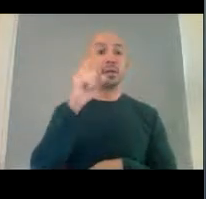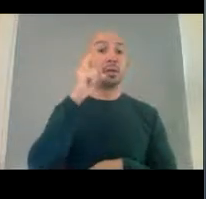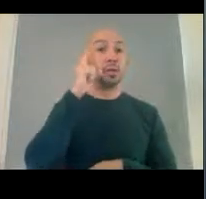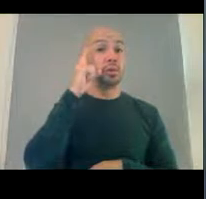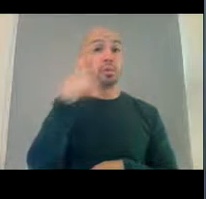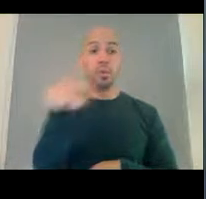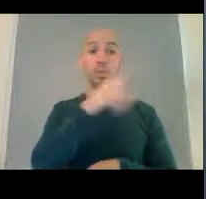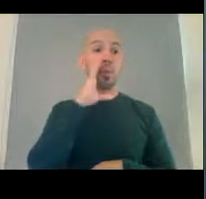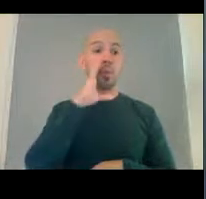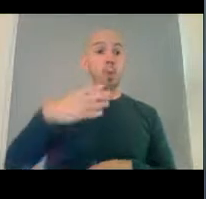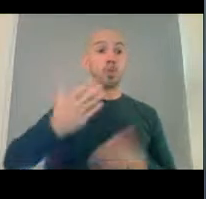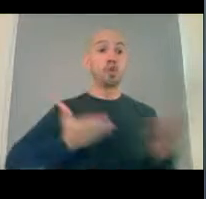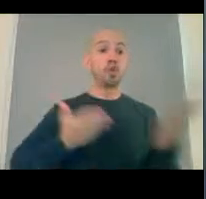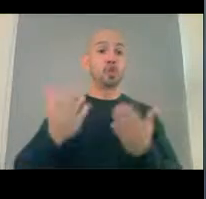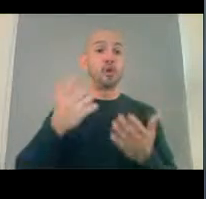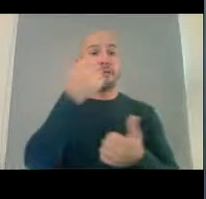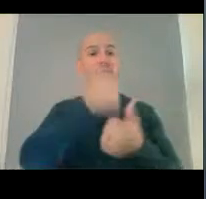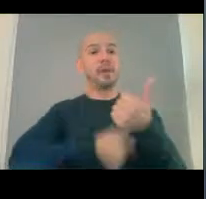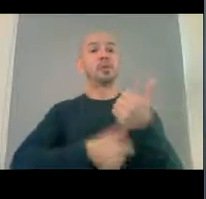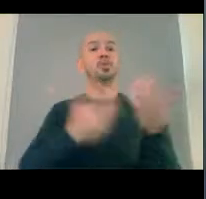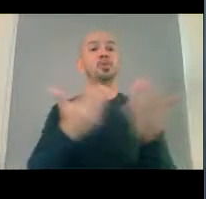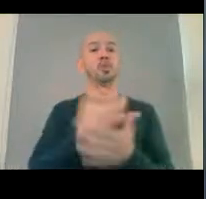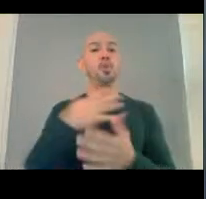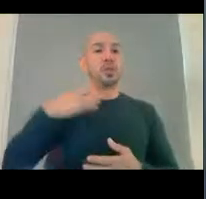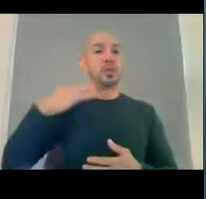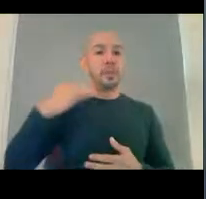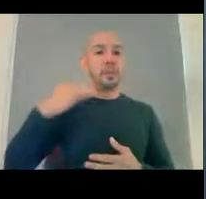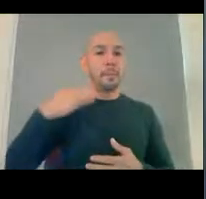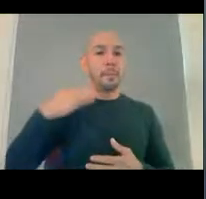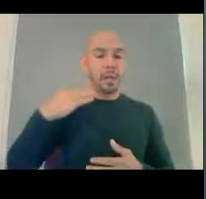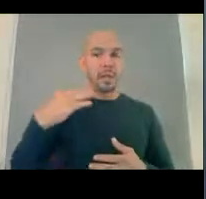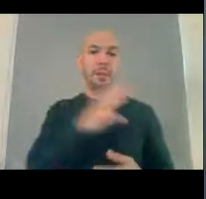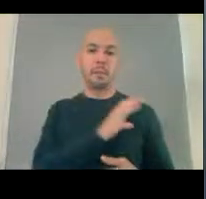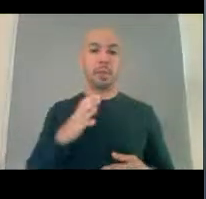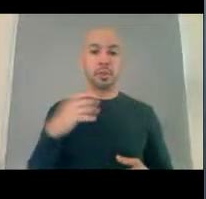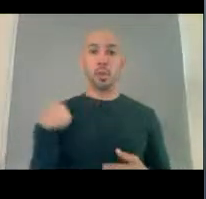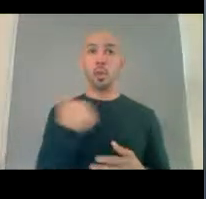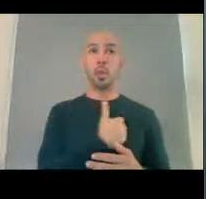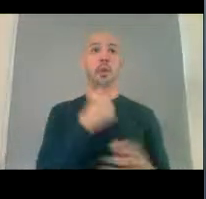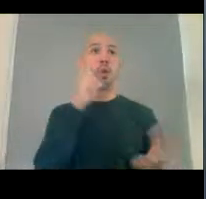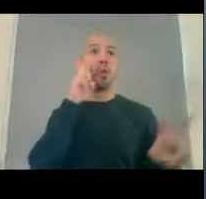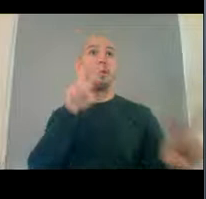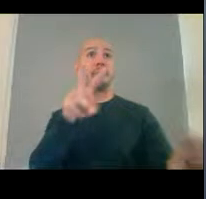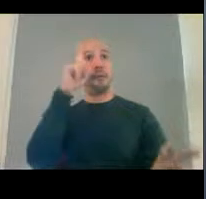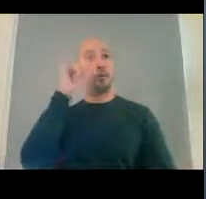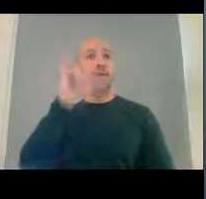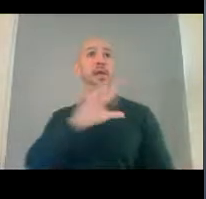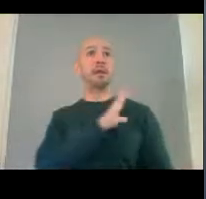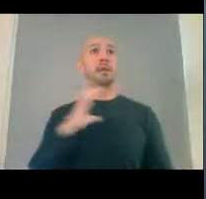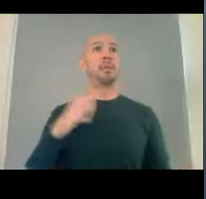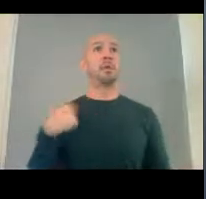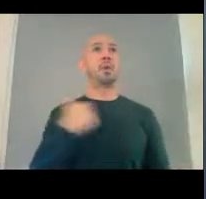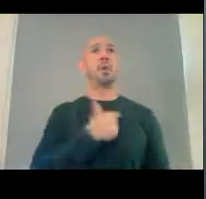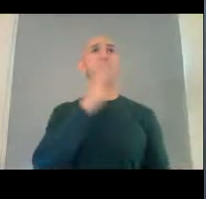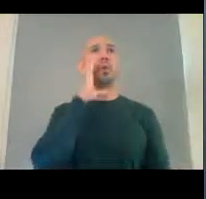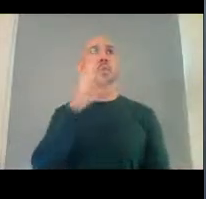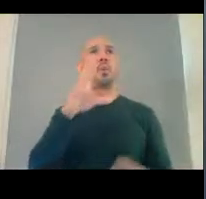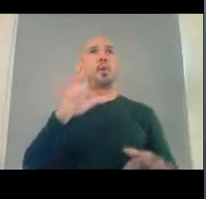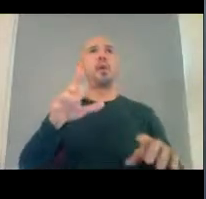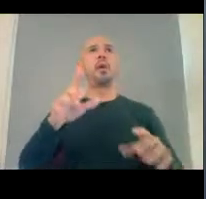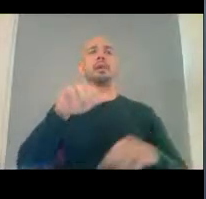committee we're very excited to take this step towards getting the committee up and running we'll be holding an informational webinar for